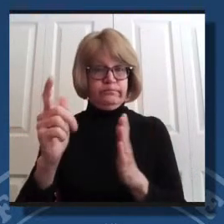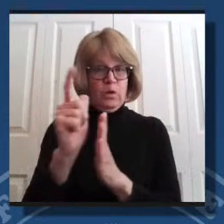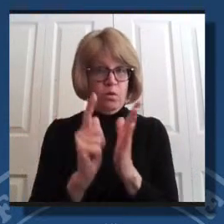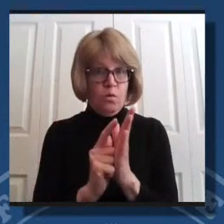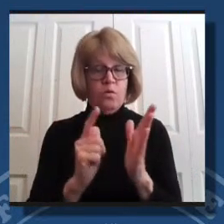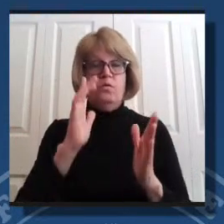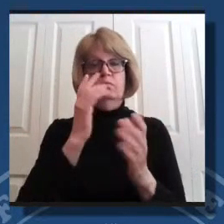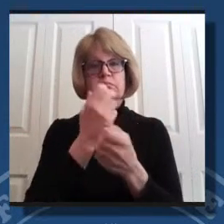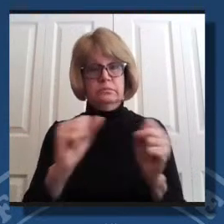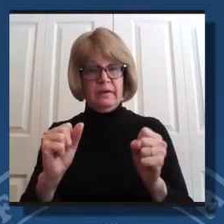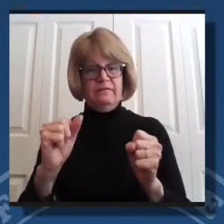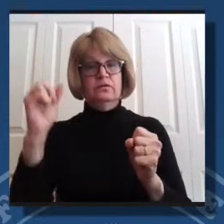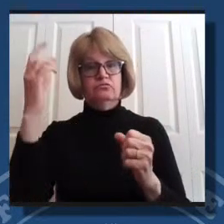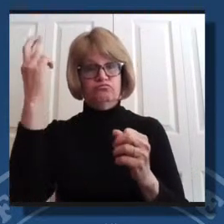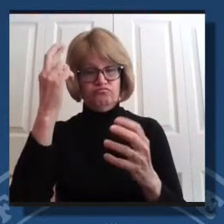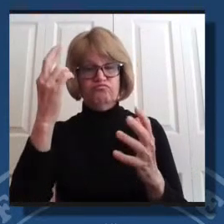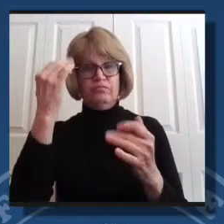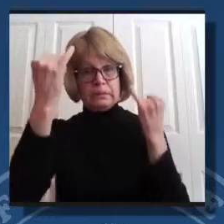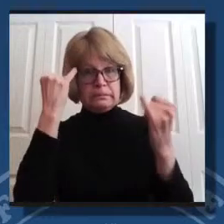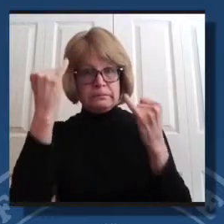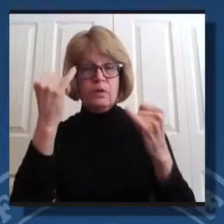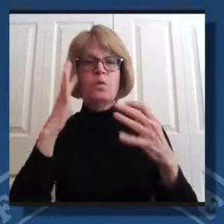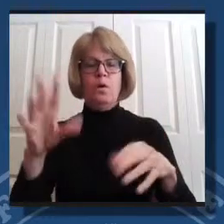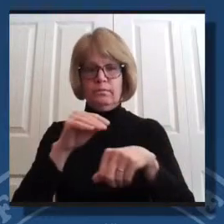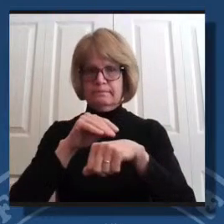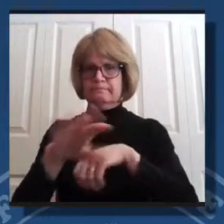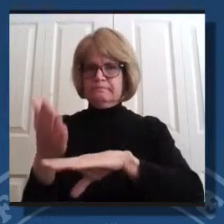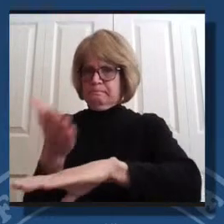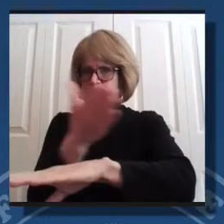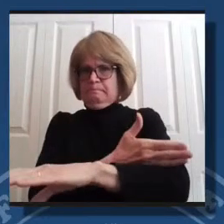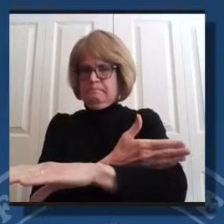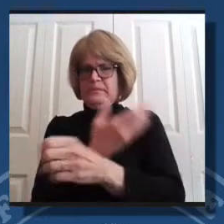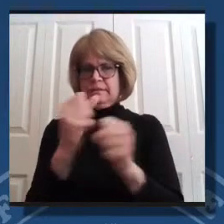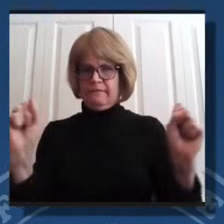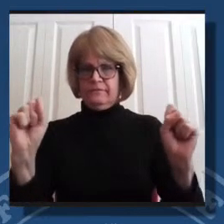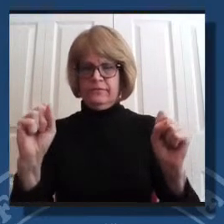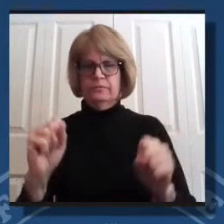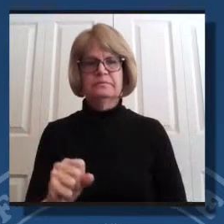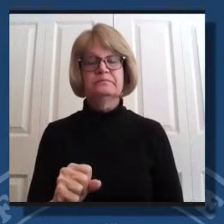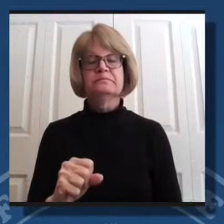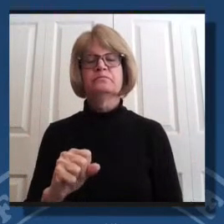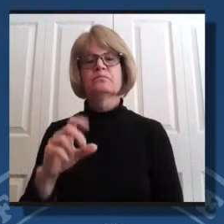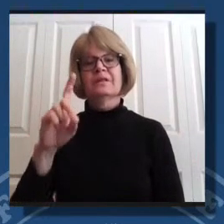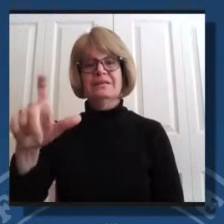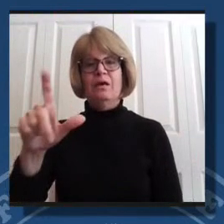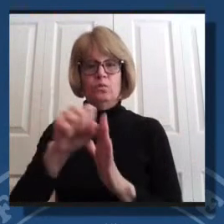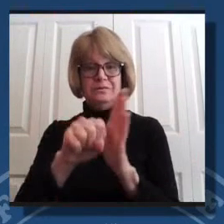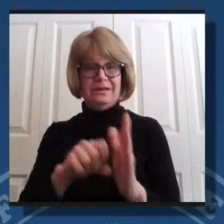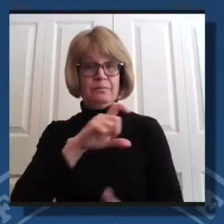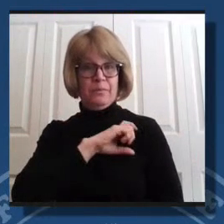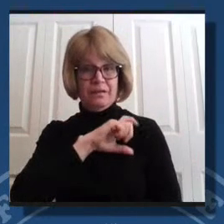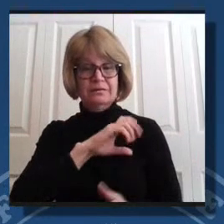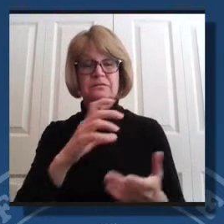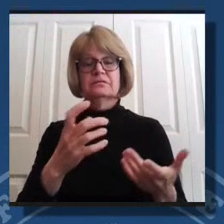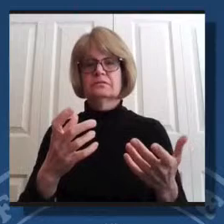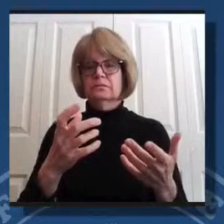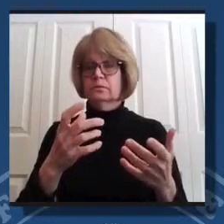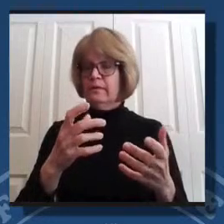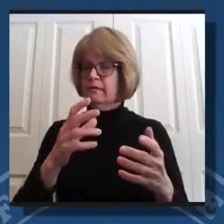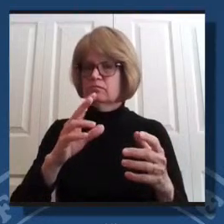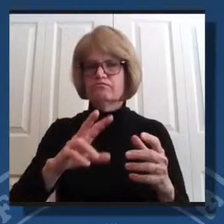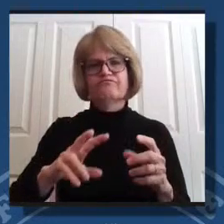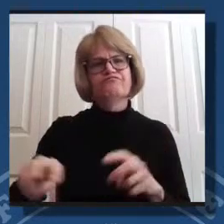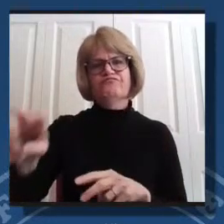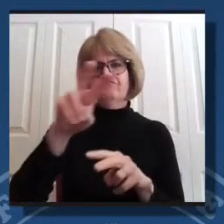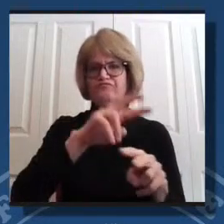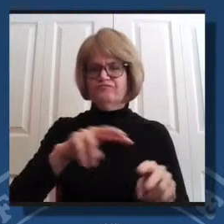will also have an impact on the safety of our roadways. The Delaware State Police is responsible for patrolling approximately 13,500